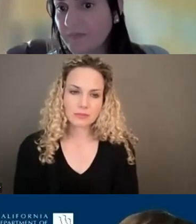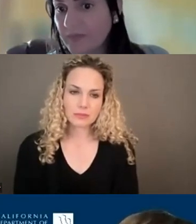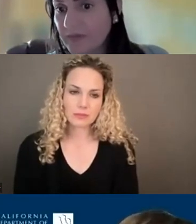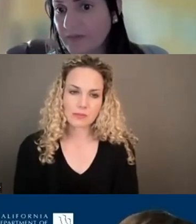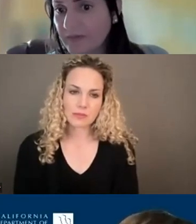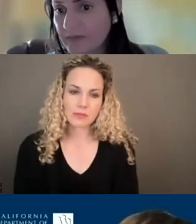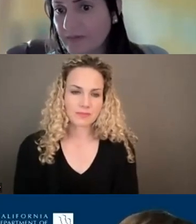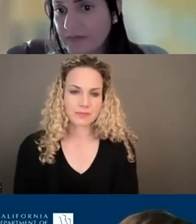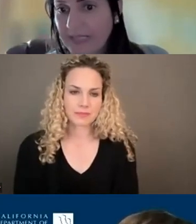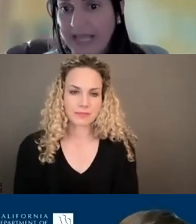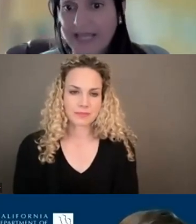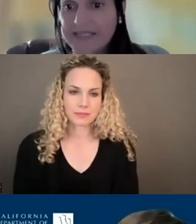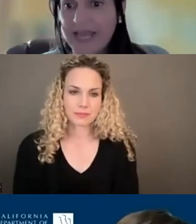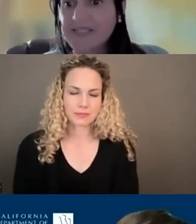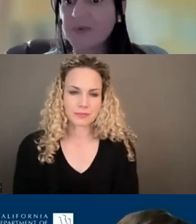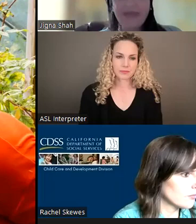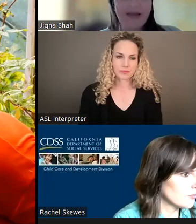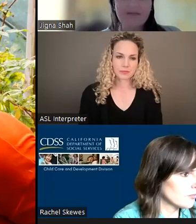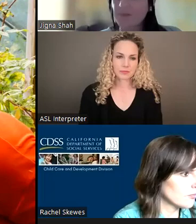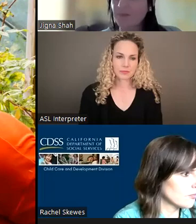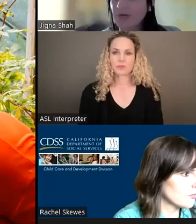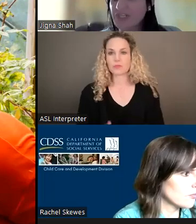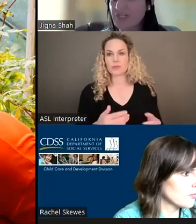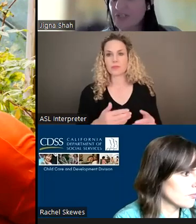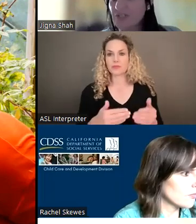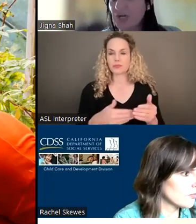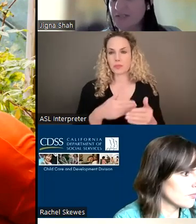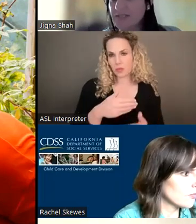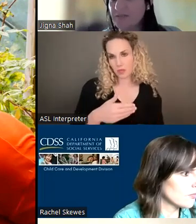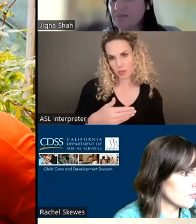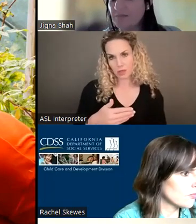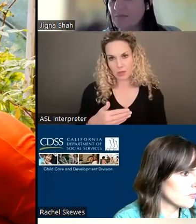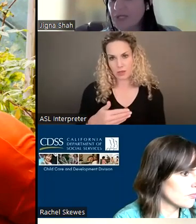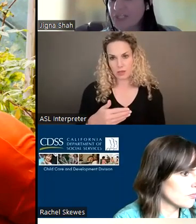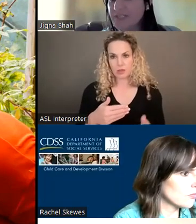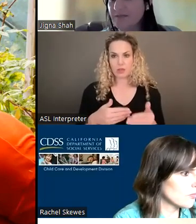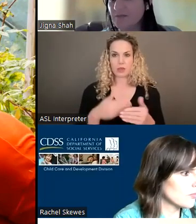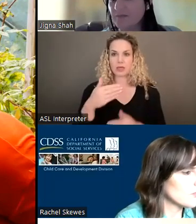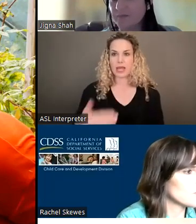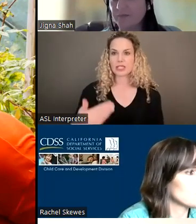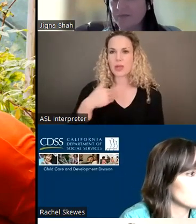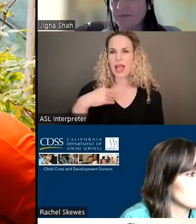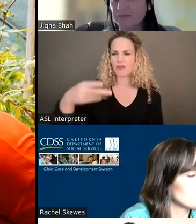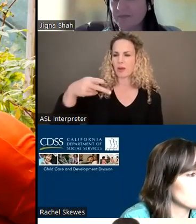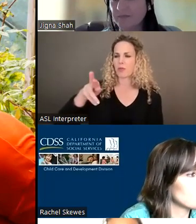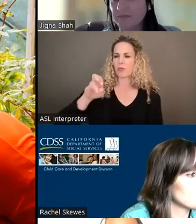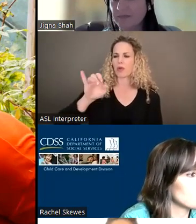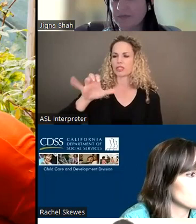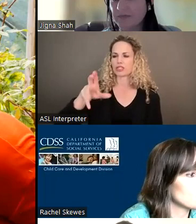Next, we have Precious Johnson. Precious?